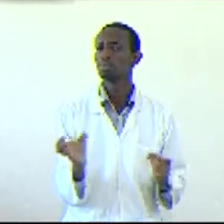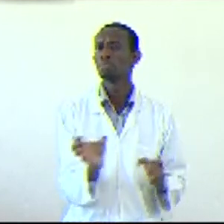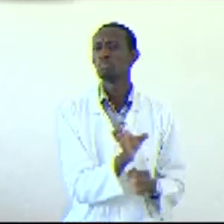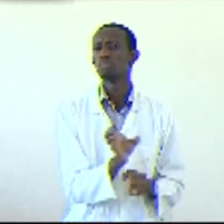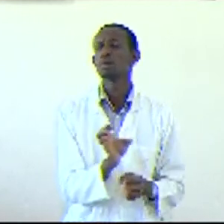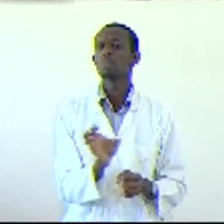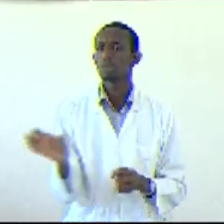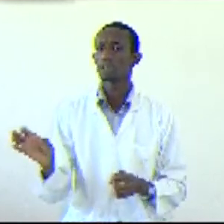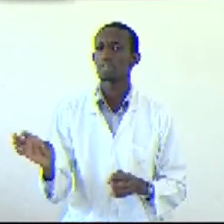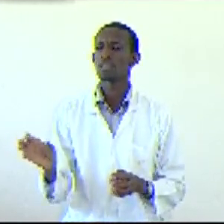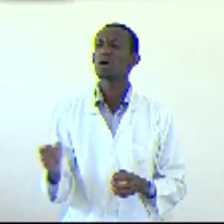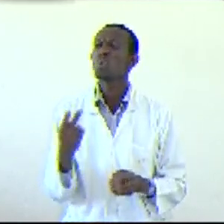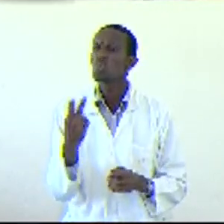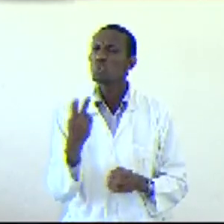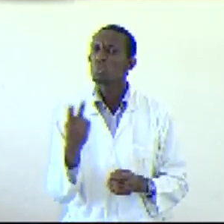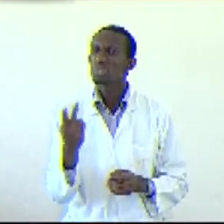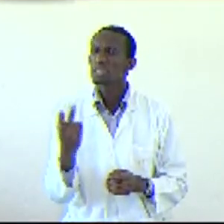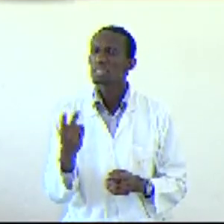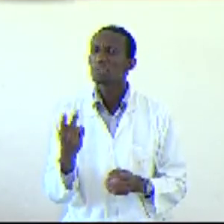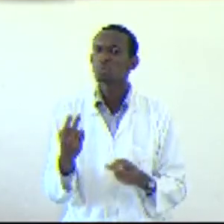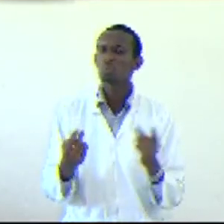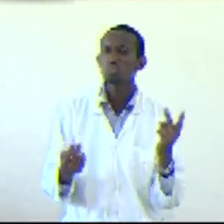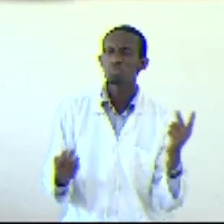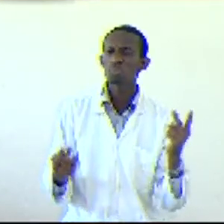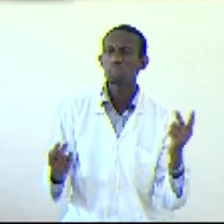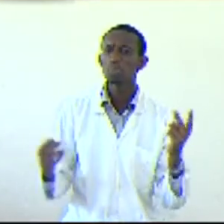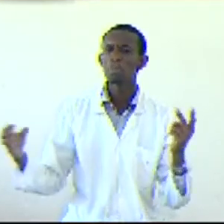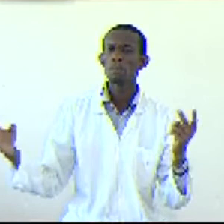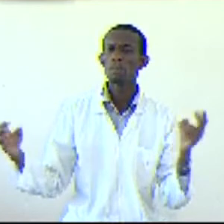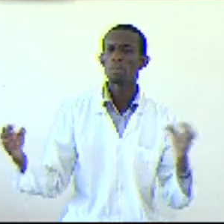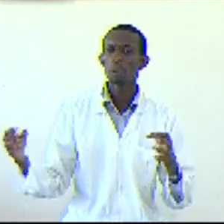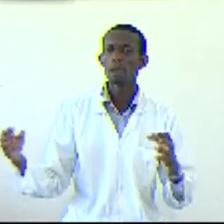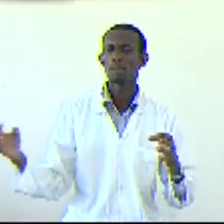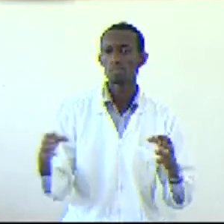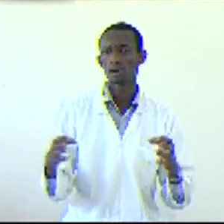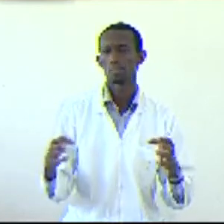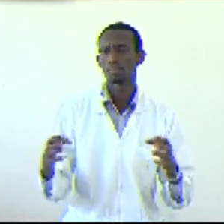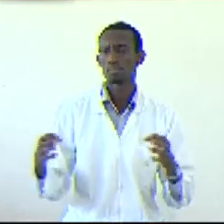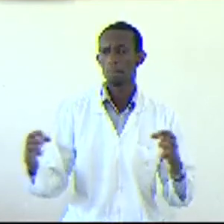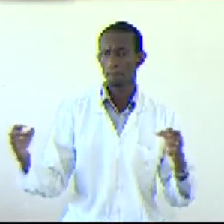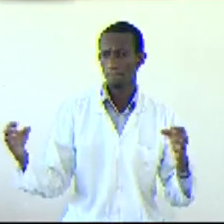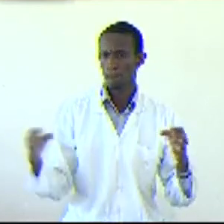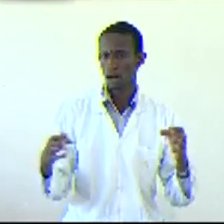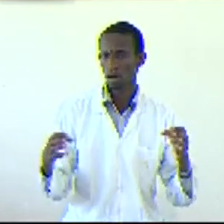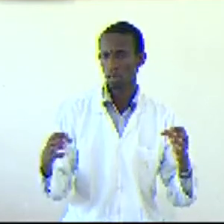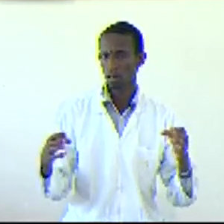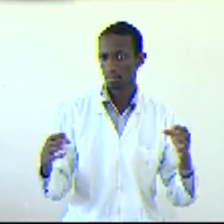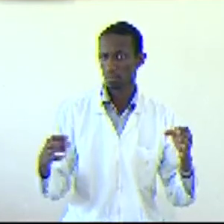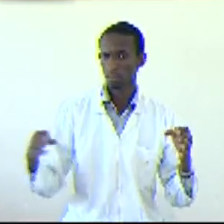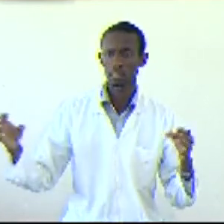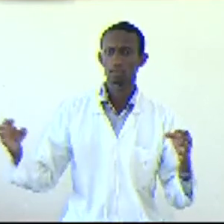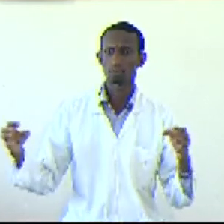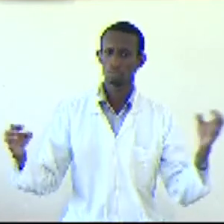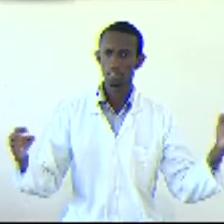three ones will move, as I think that you are observing that one. This is really very important now